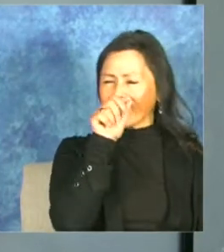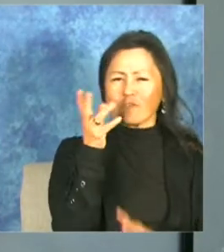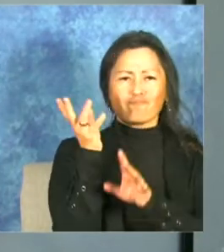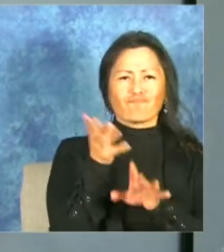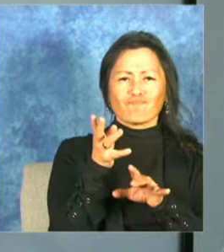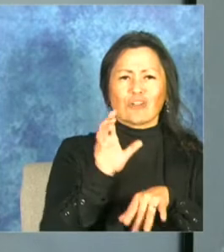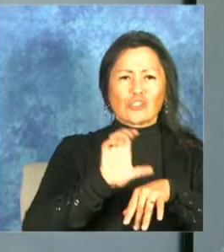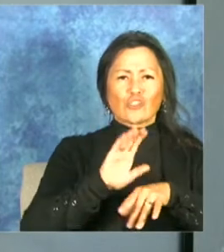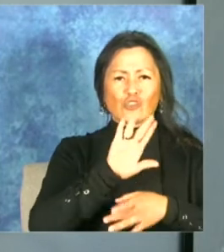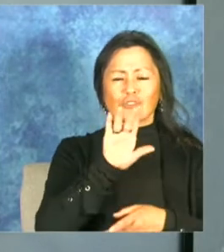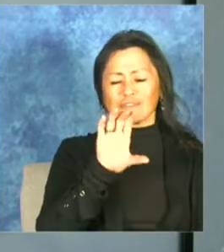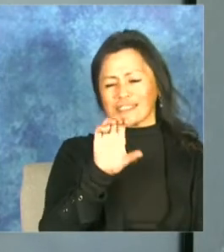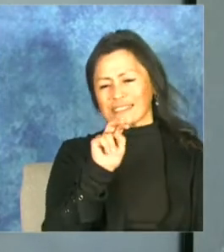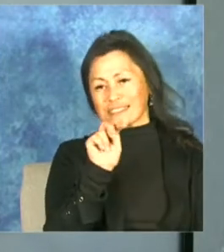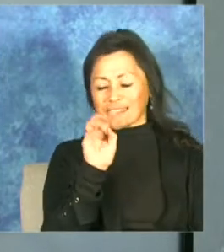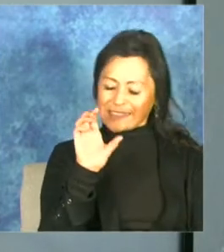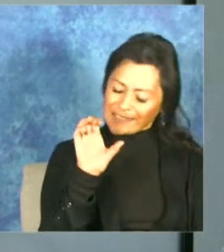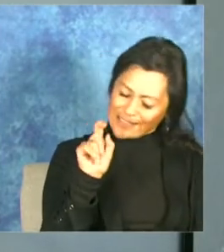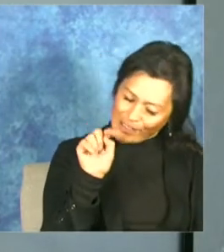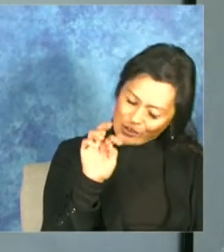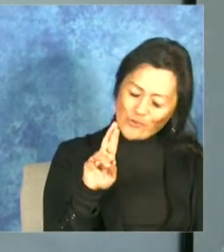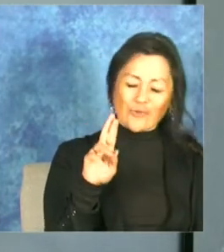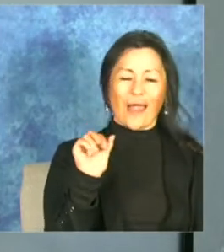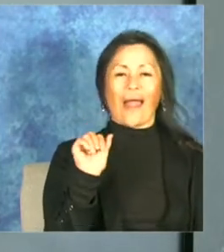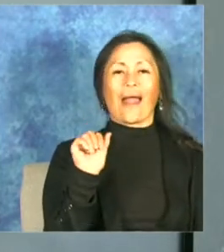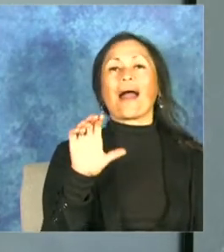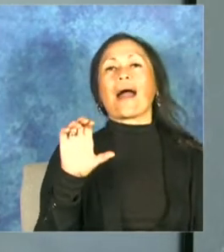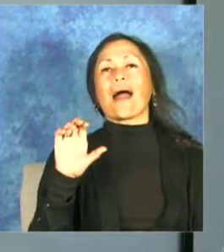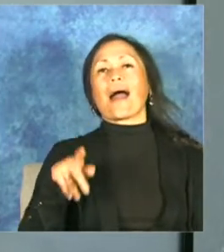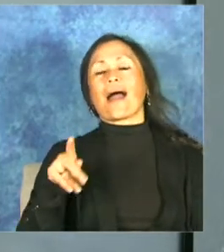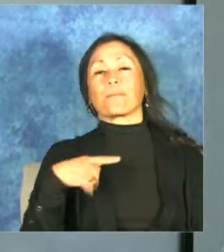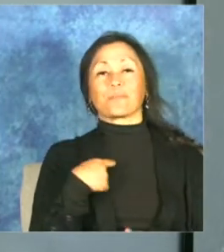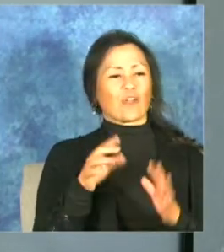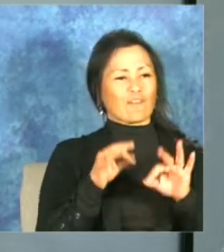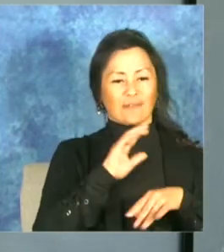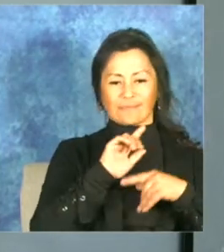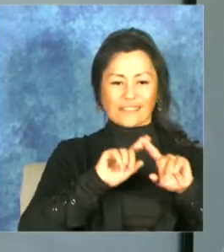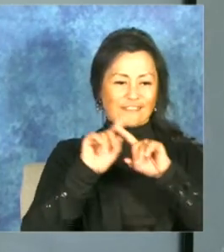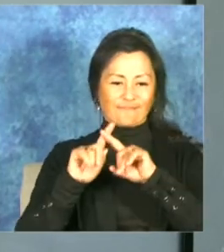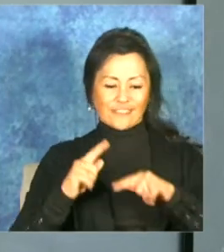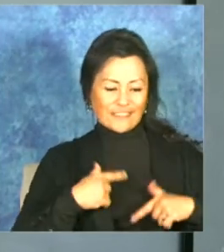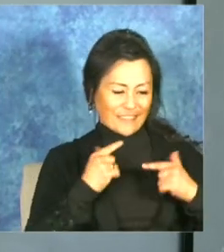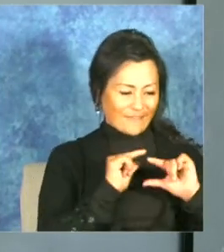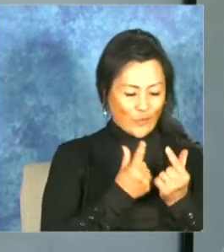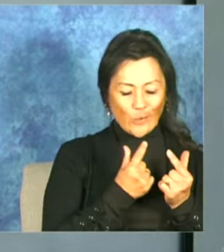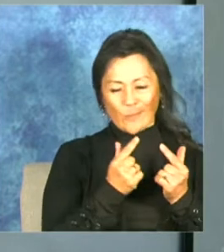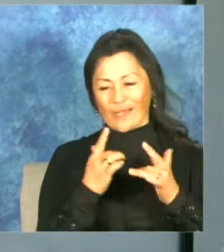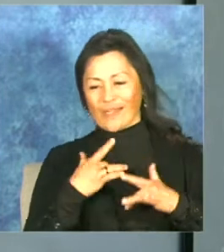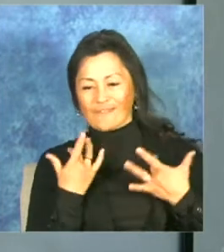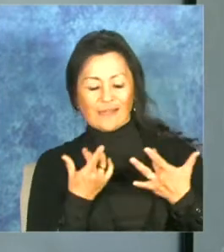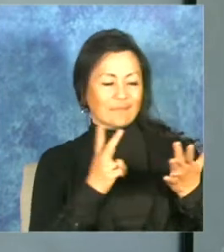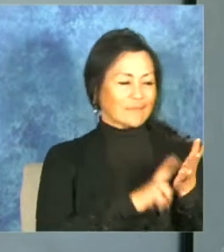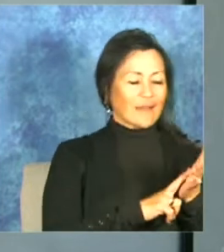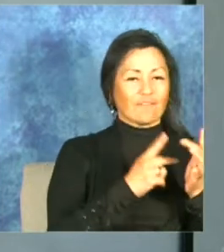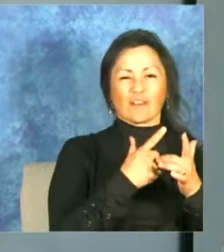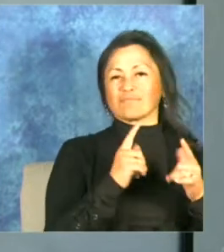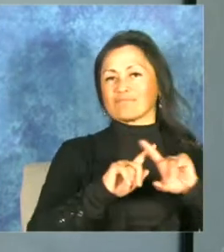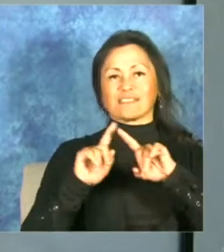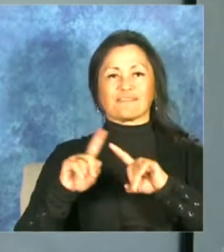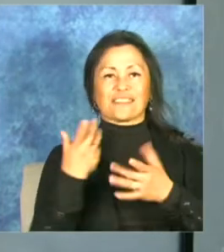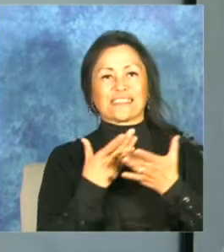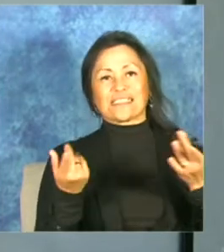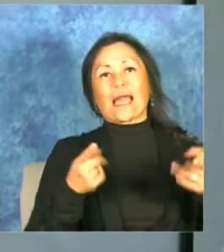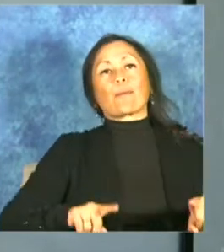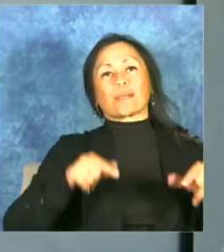app. By downloading the Church Center app and searching for Christian Life Center, you can find all of our life groups, events, and signups for a lot of things that are